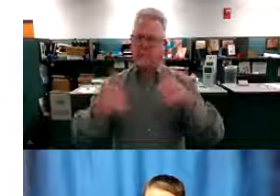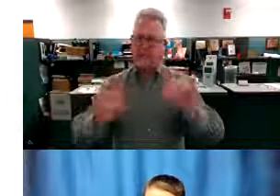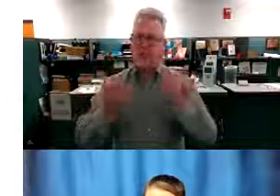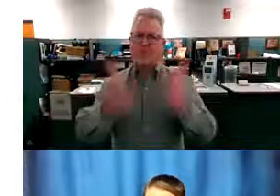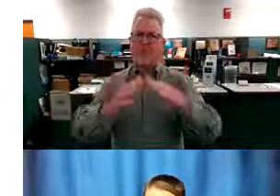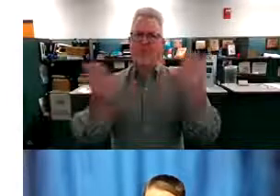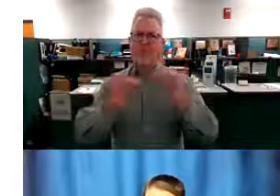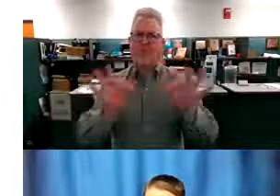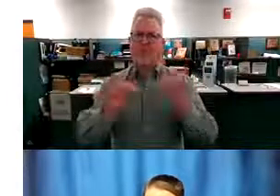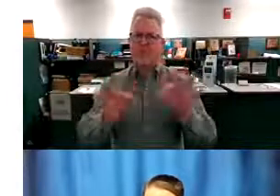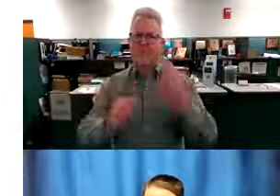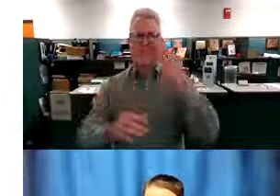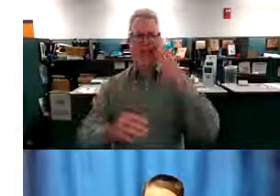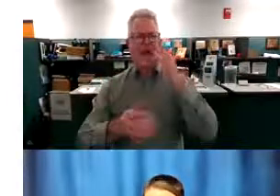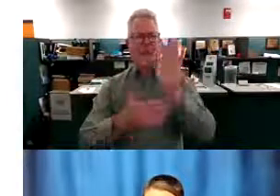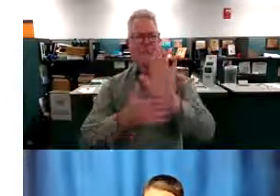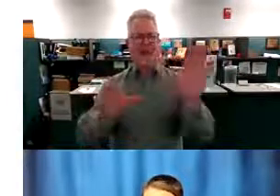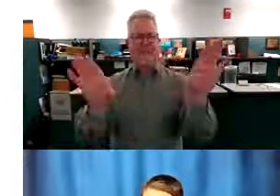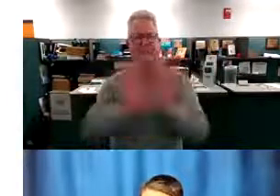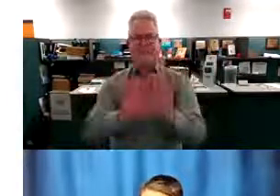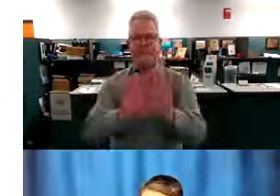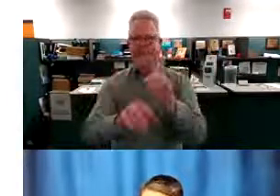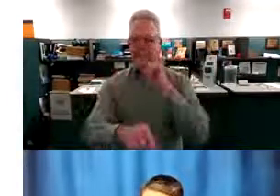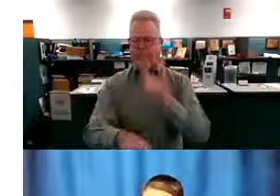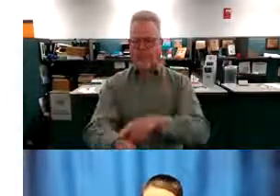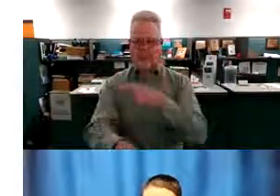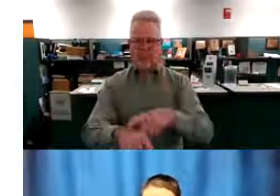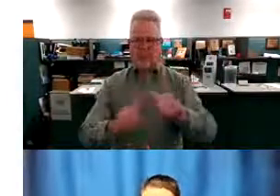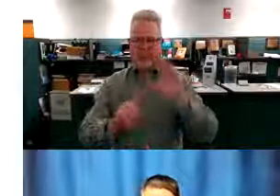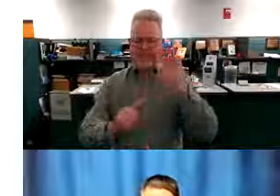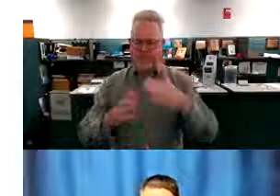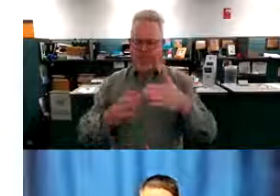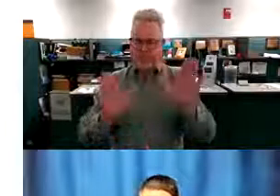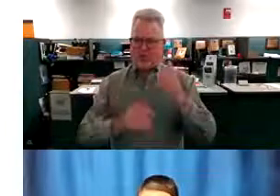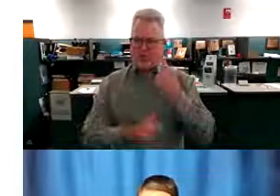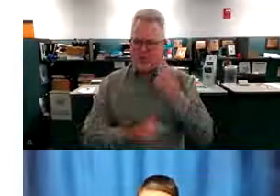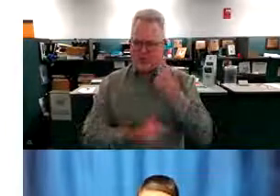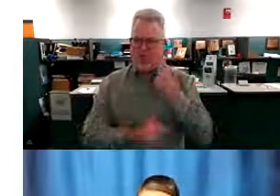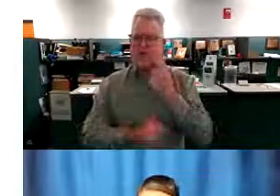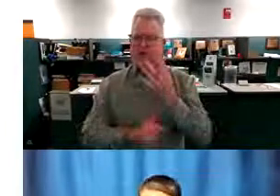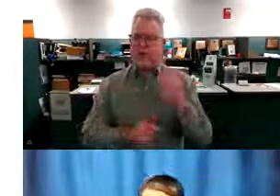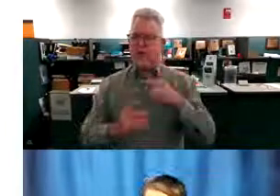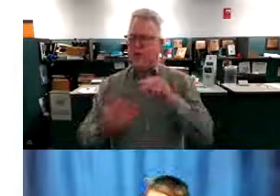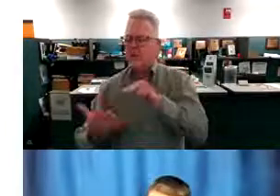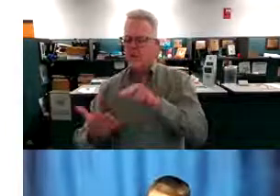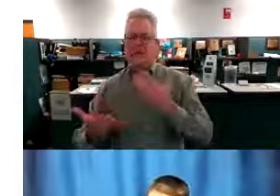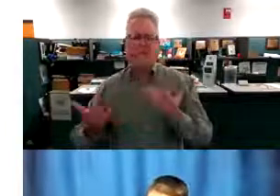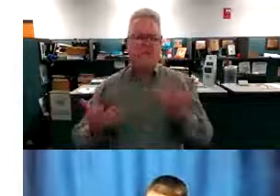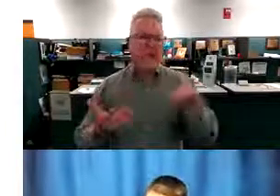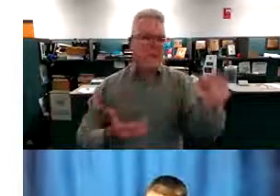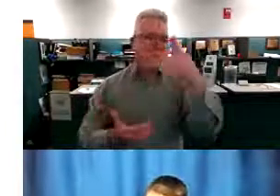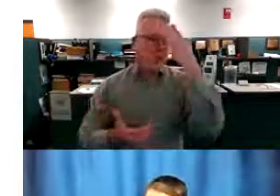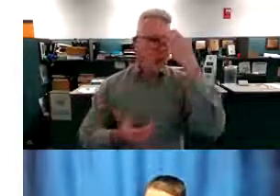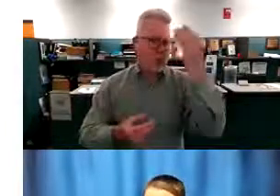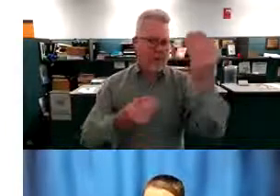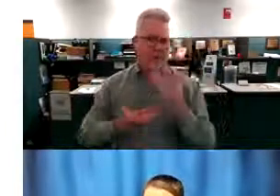really hoping, and I noticed they still offer open caption, but I know theaters have been closed for a long time, but I think they opened up